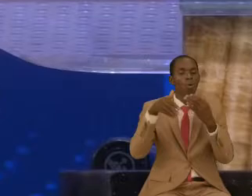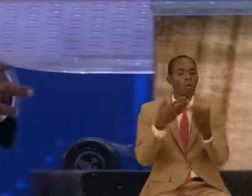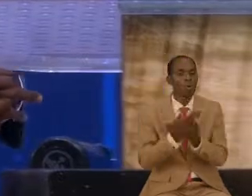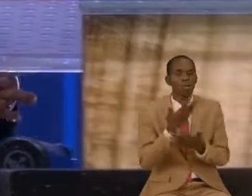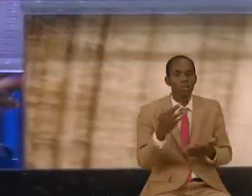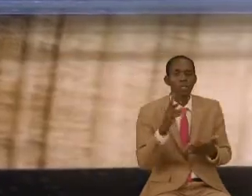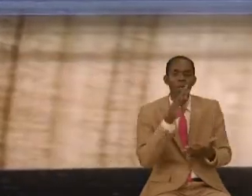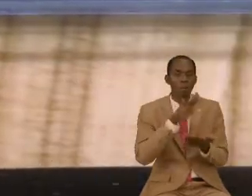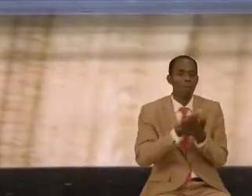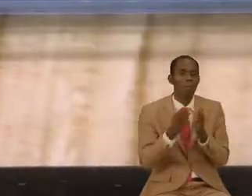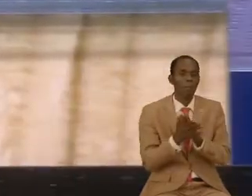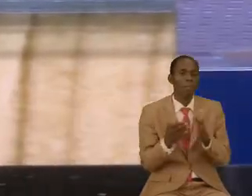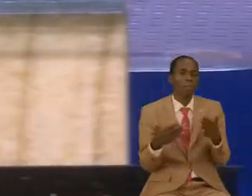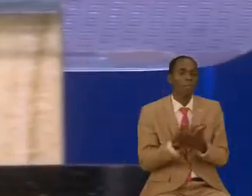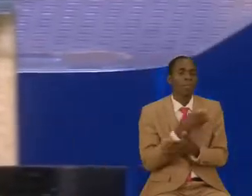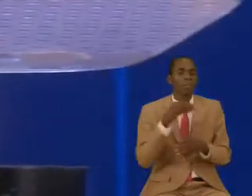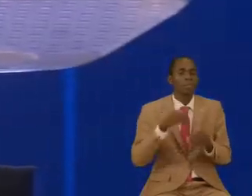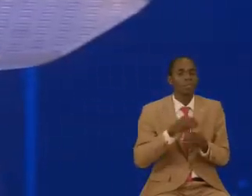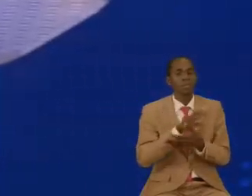have become new. In